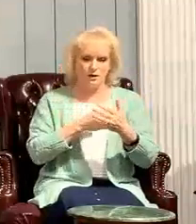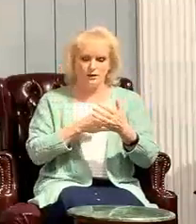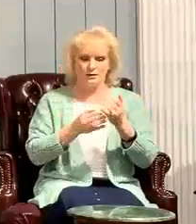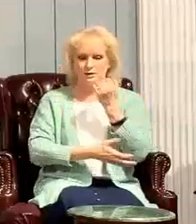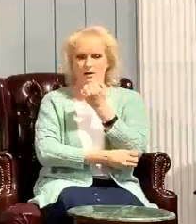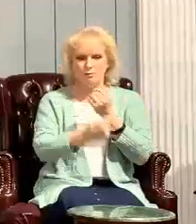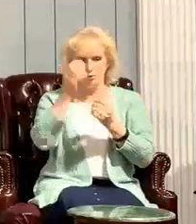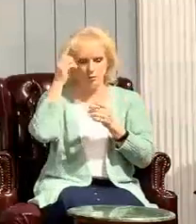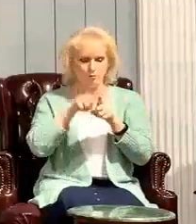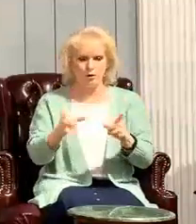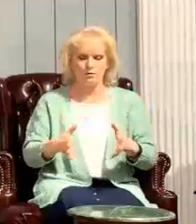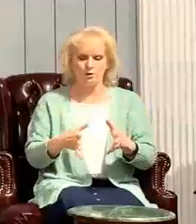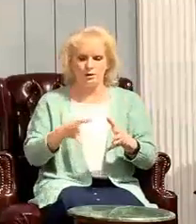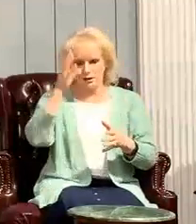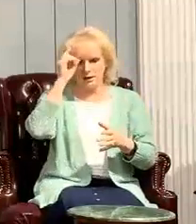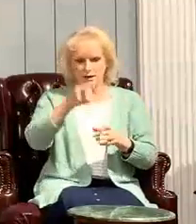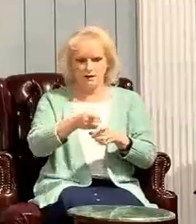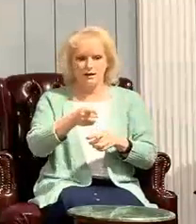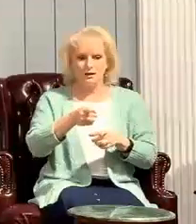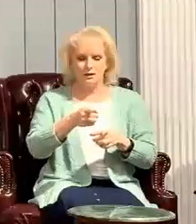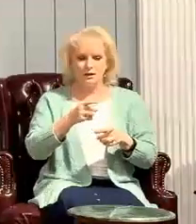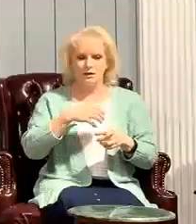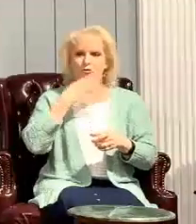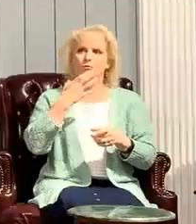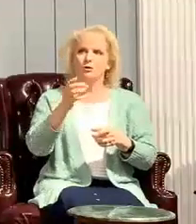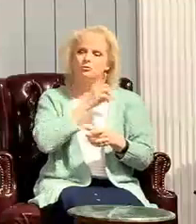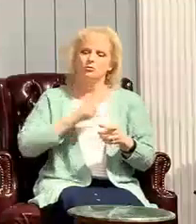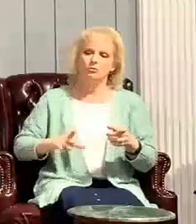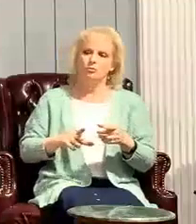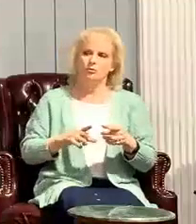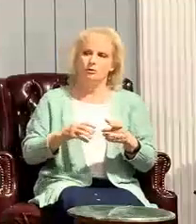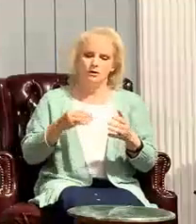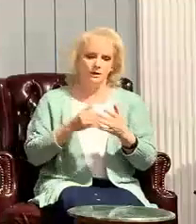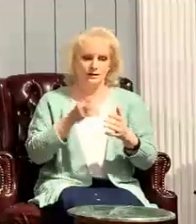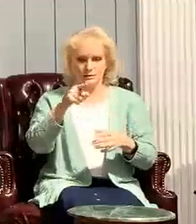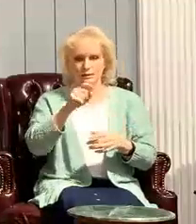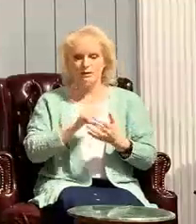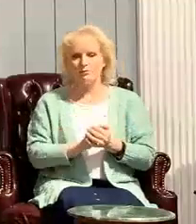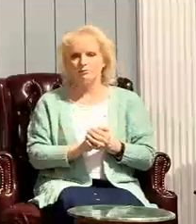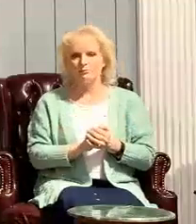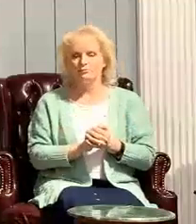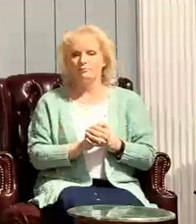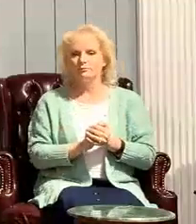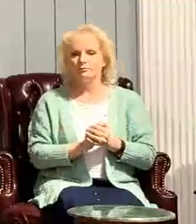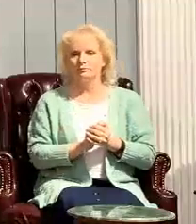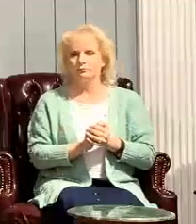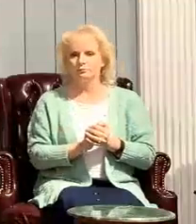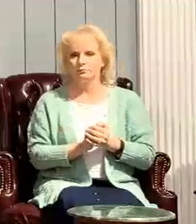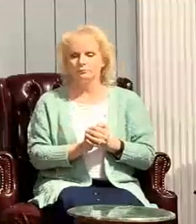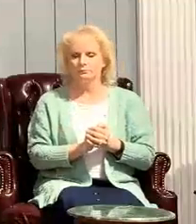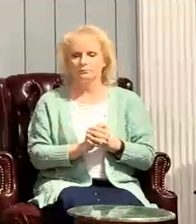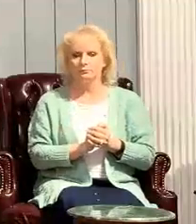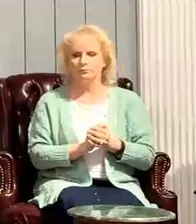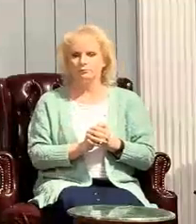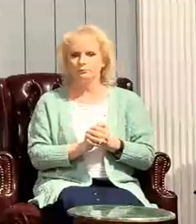thou givest him not, and he cry unto the Lord against thee, and it be a sin unto thee. So the sin of the passage, first of all, so he said, here's the